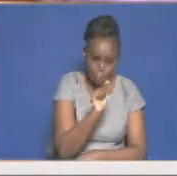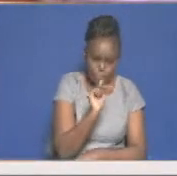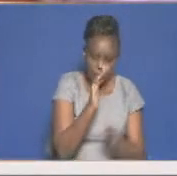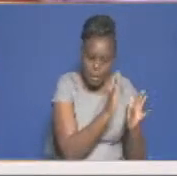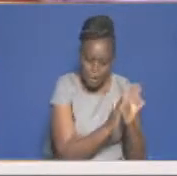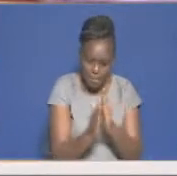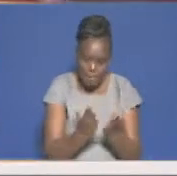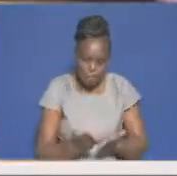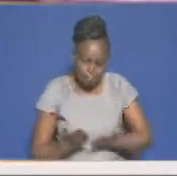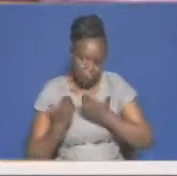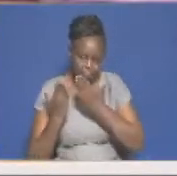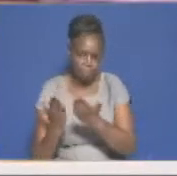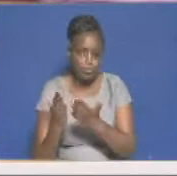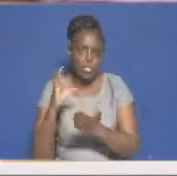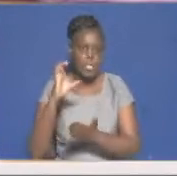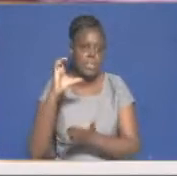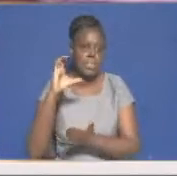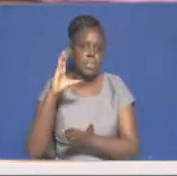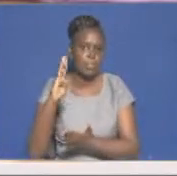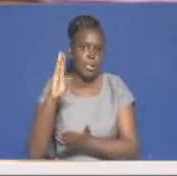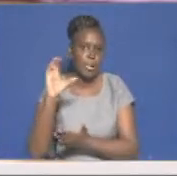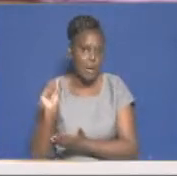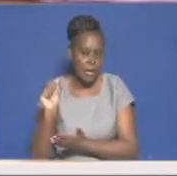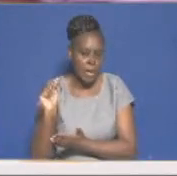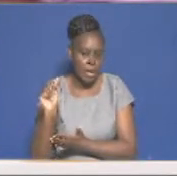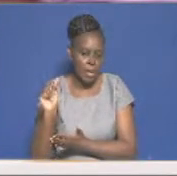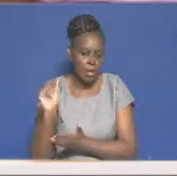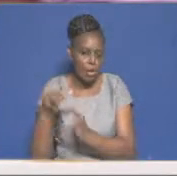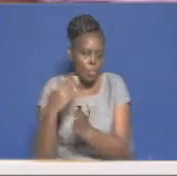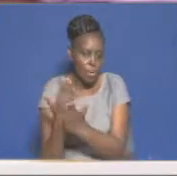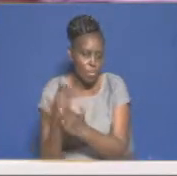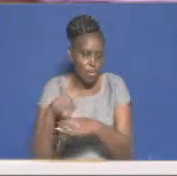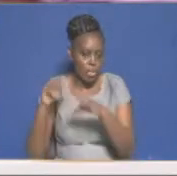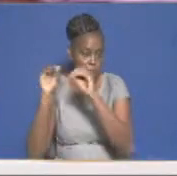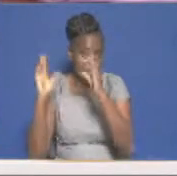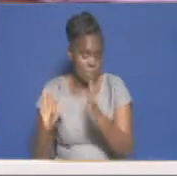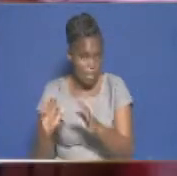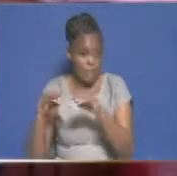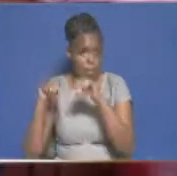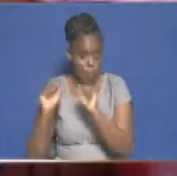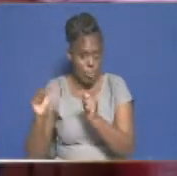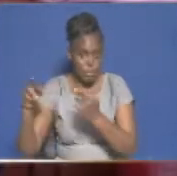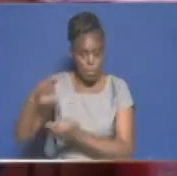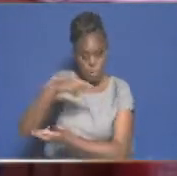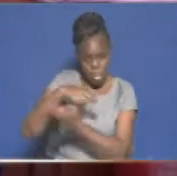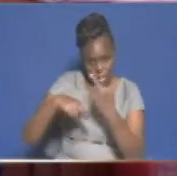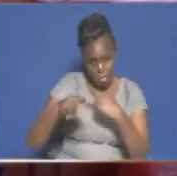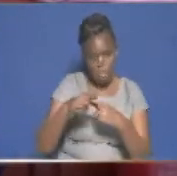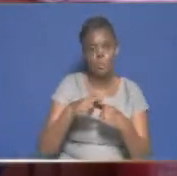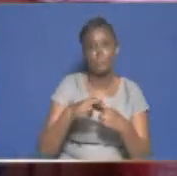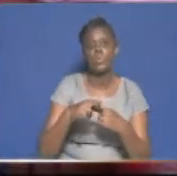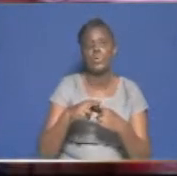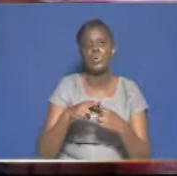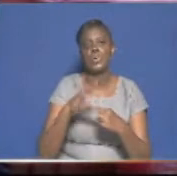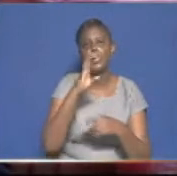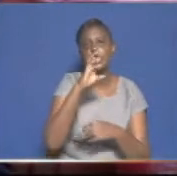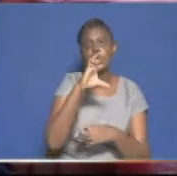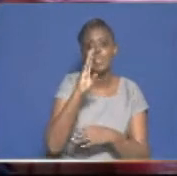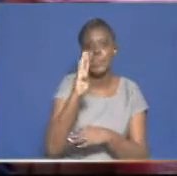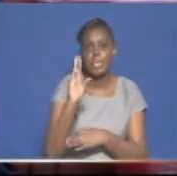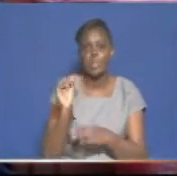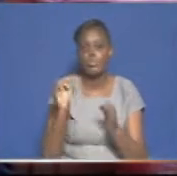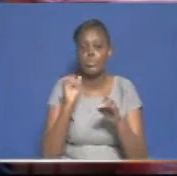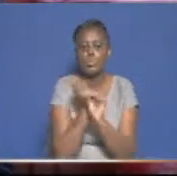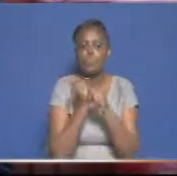to submit its CBA proposals for teachers in order to renew the current CBA that